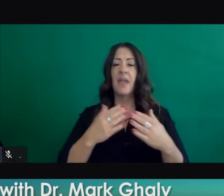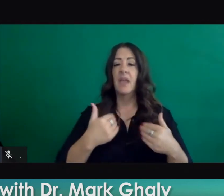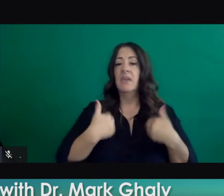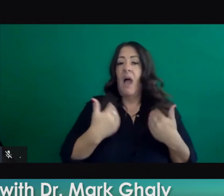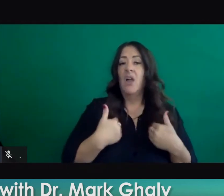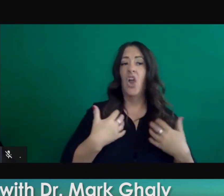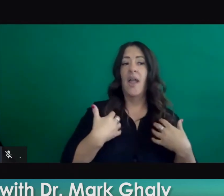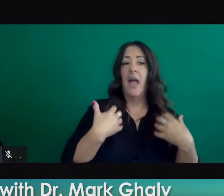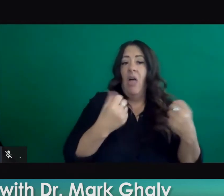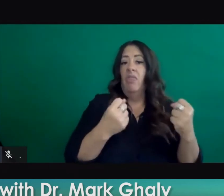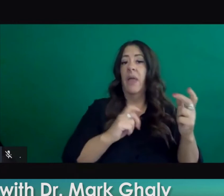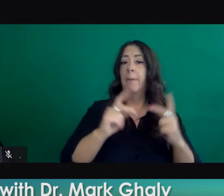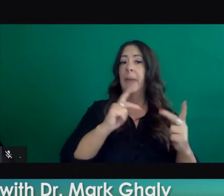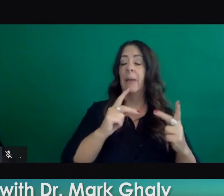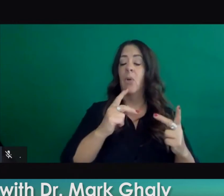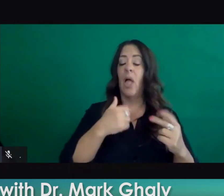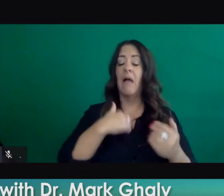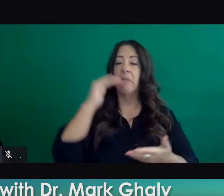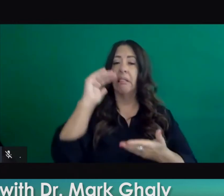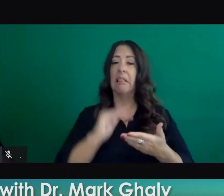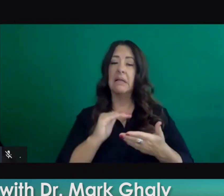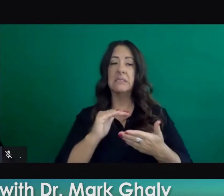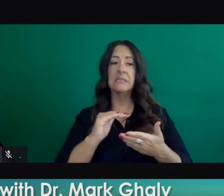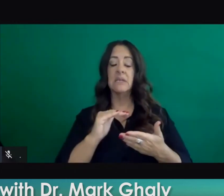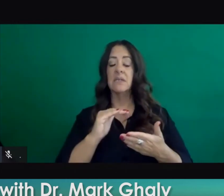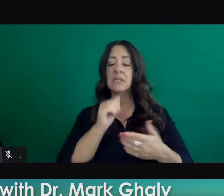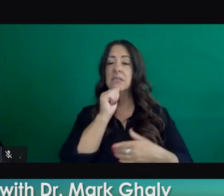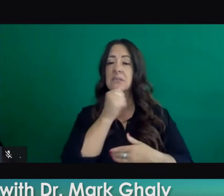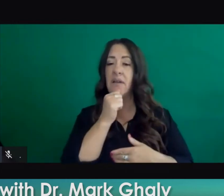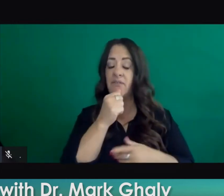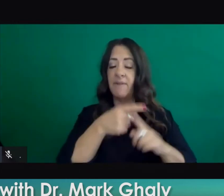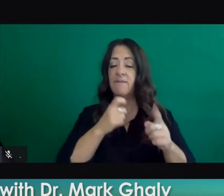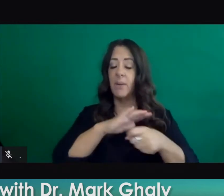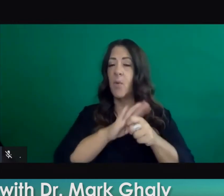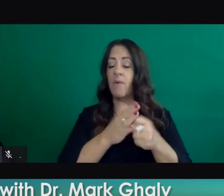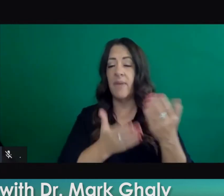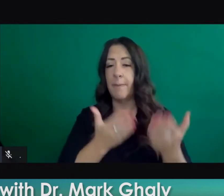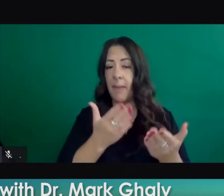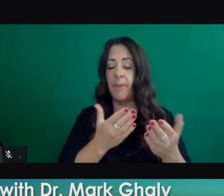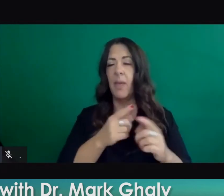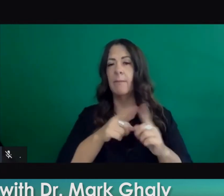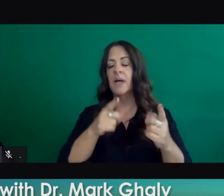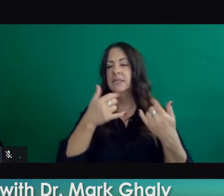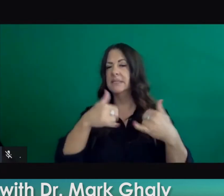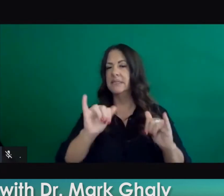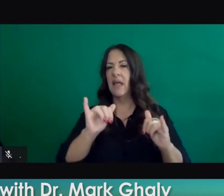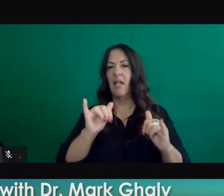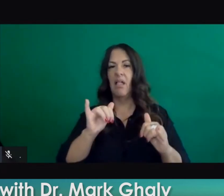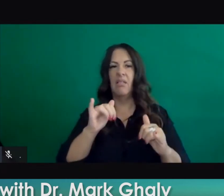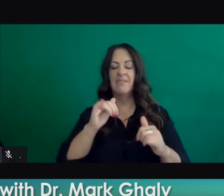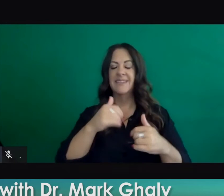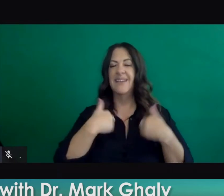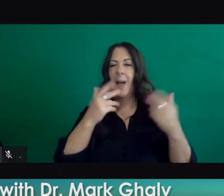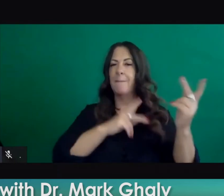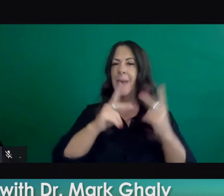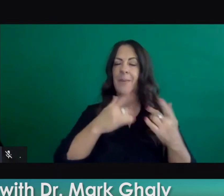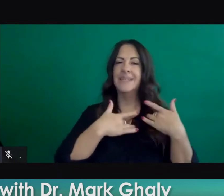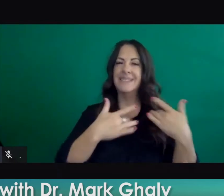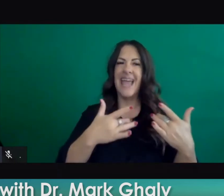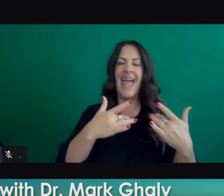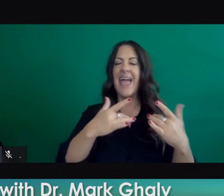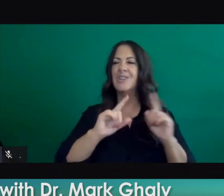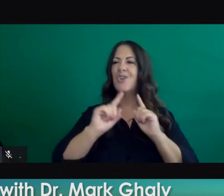be lower risk for serious complications from COVID still mix with aunts and uncles and parents and